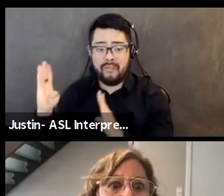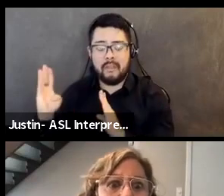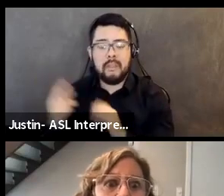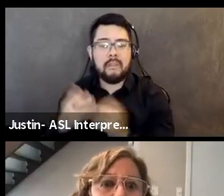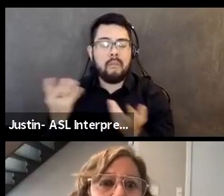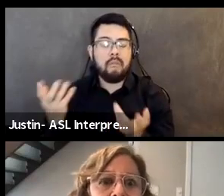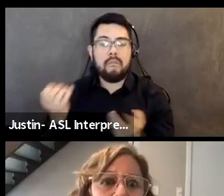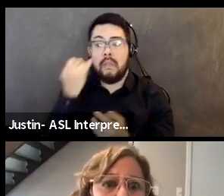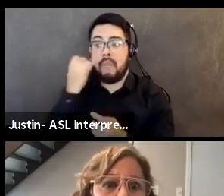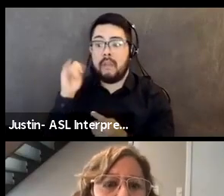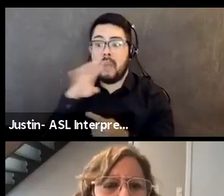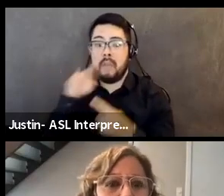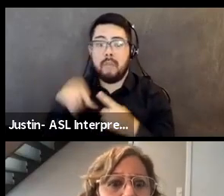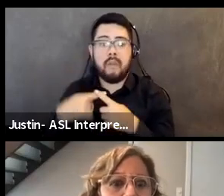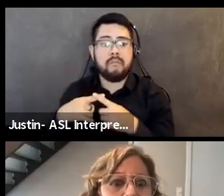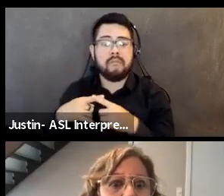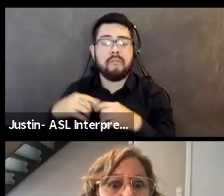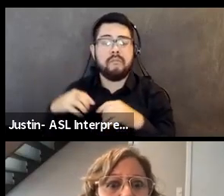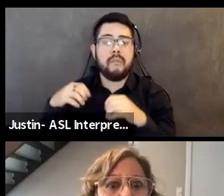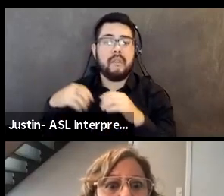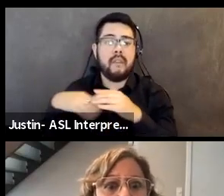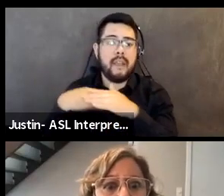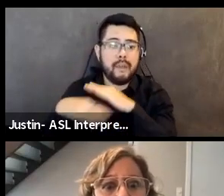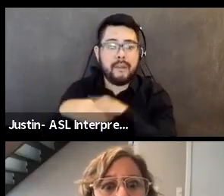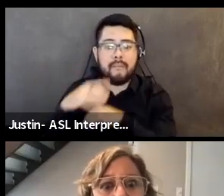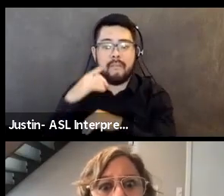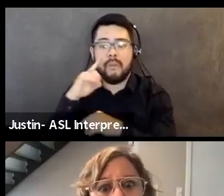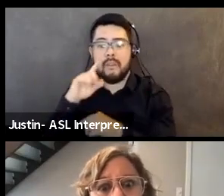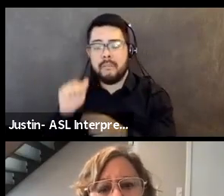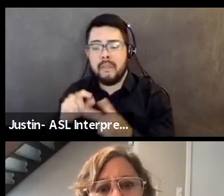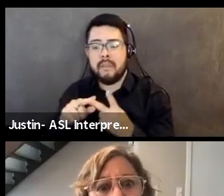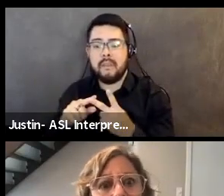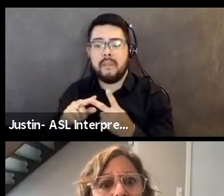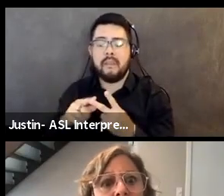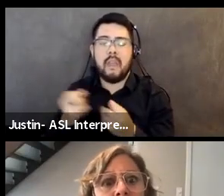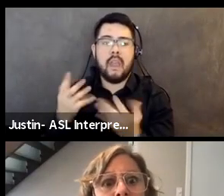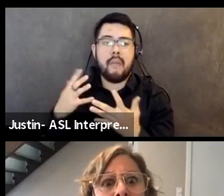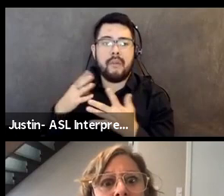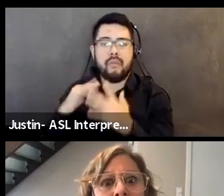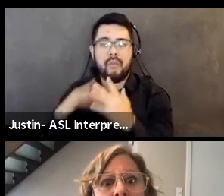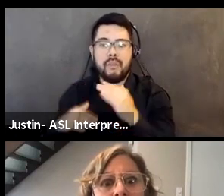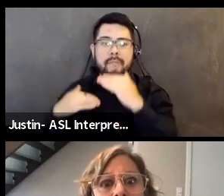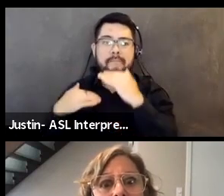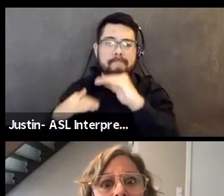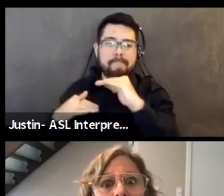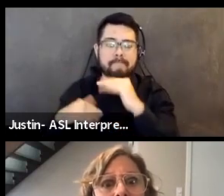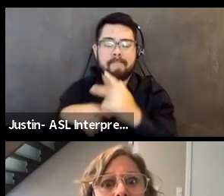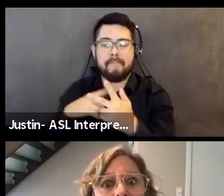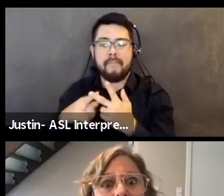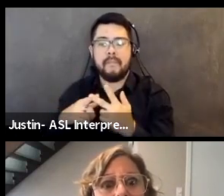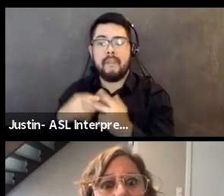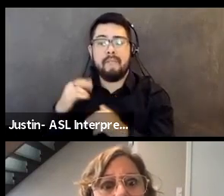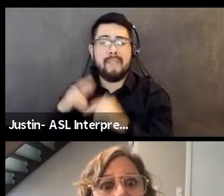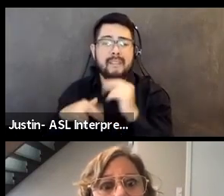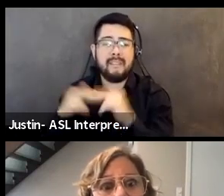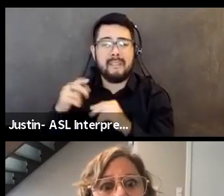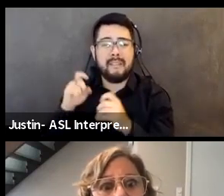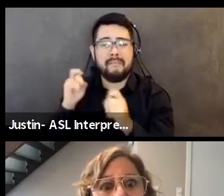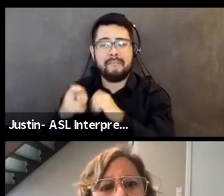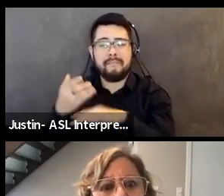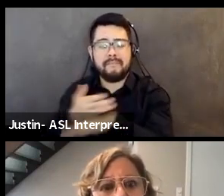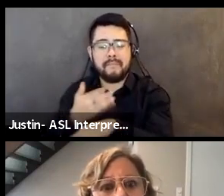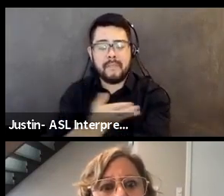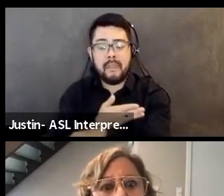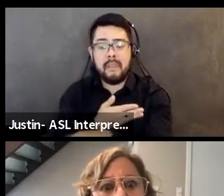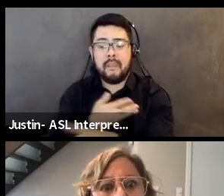accessibility whether that's about capacity whether that's about a facility need is there a role